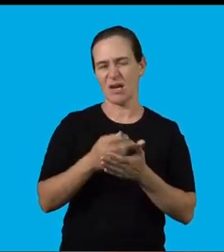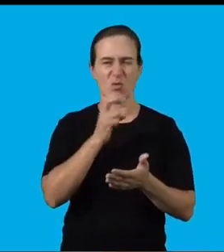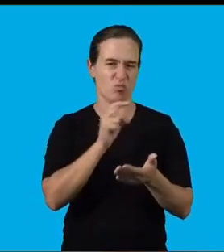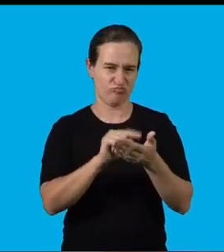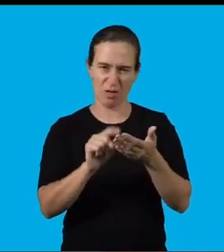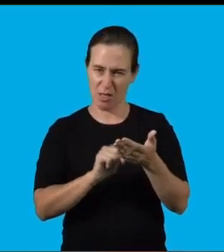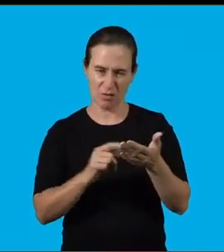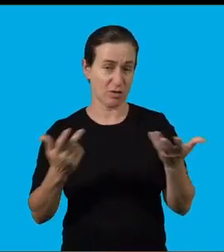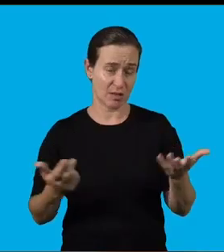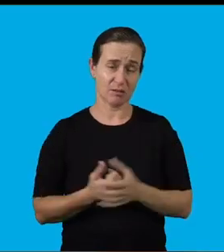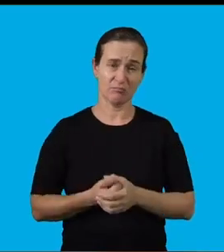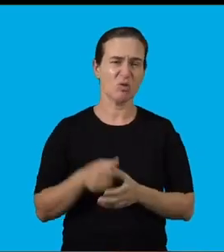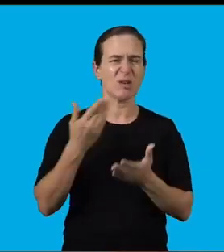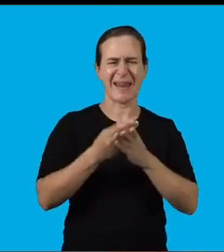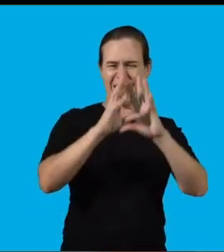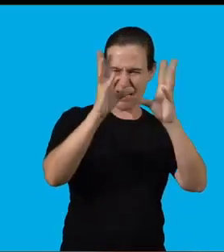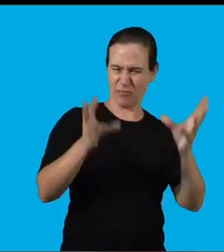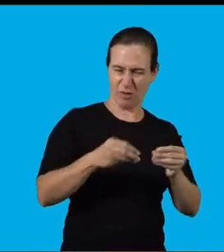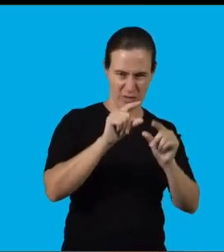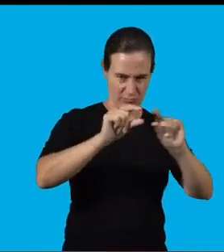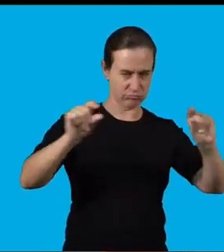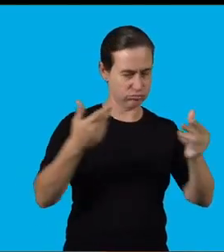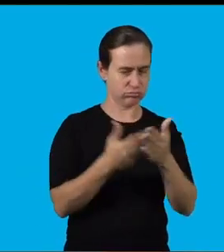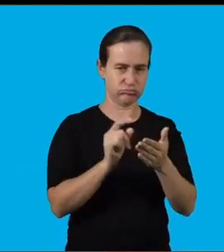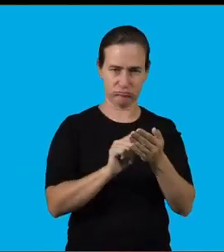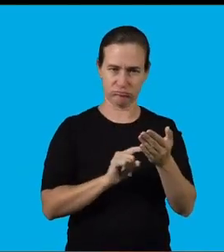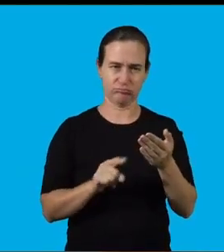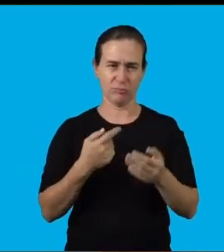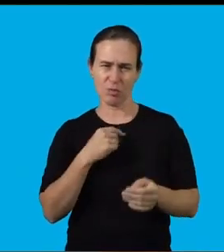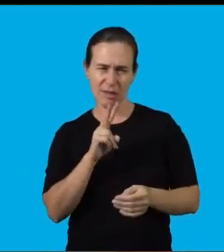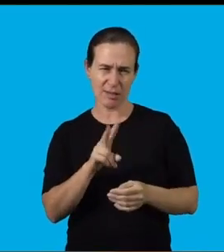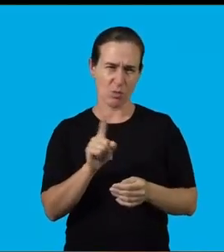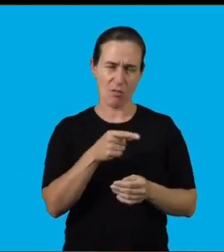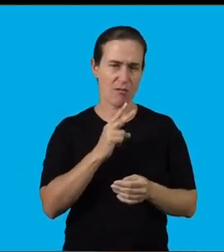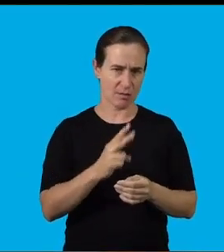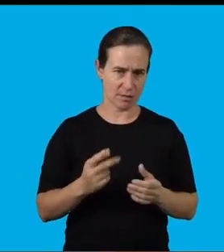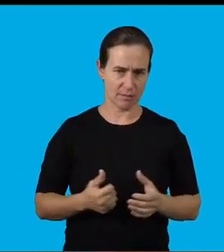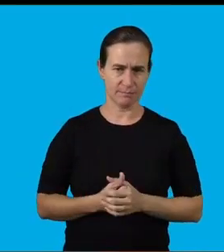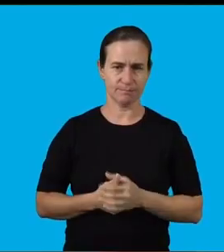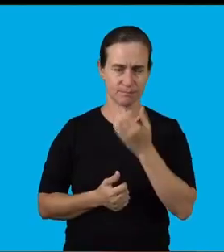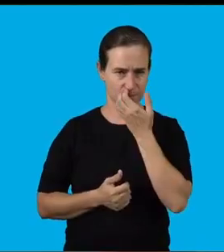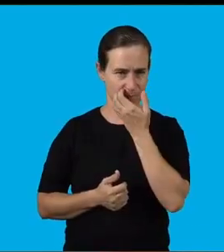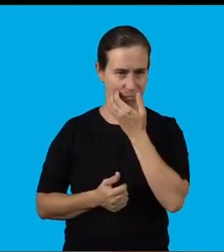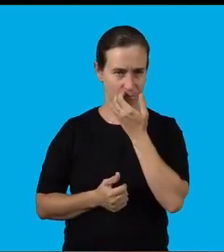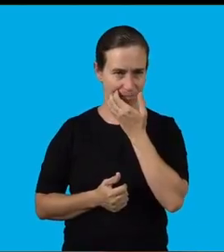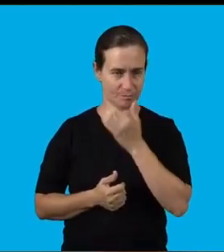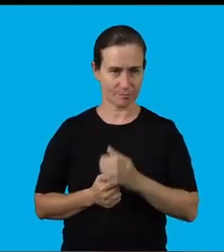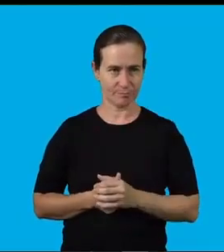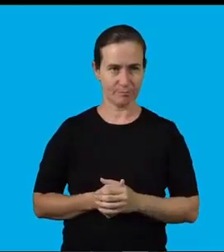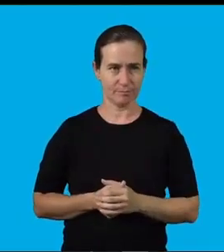your calculator and work it out. In fact, you can put this whole expression into your calculator and let's see what our gradient